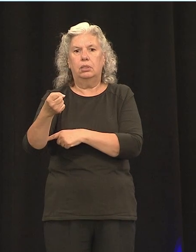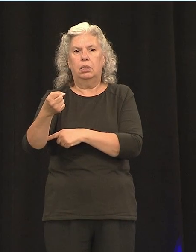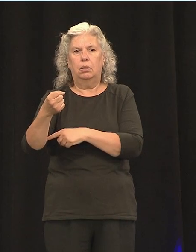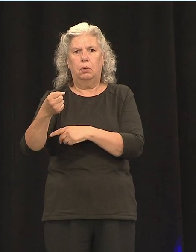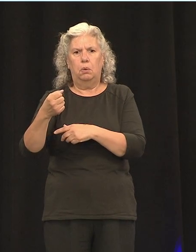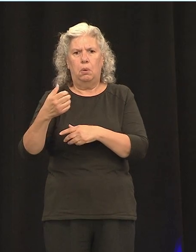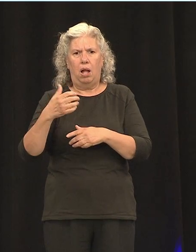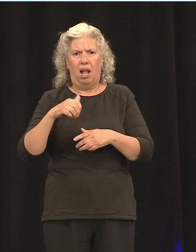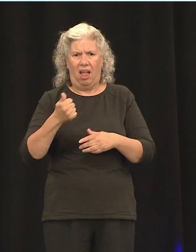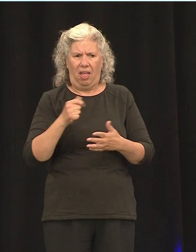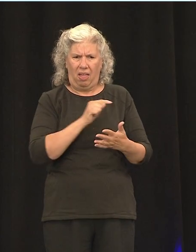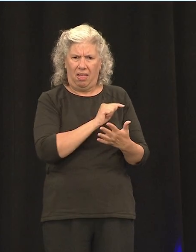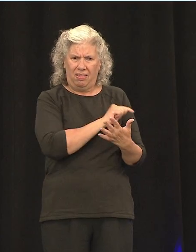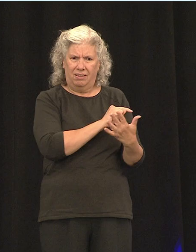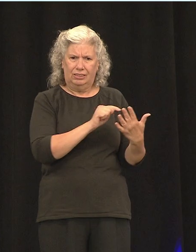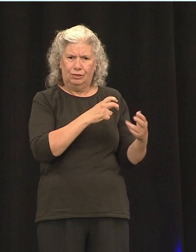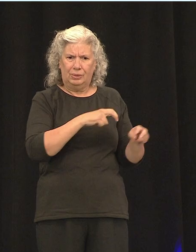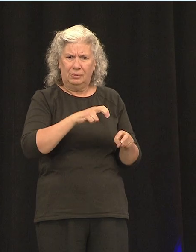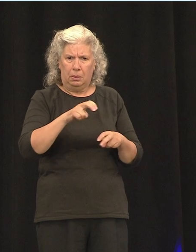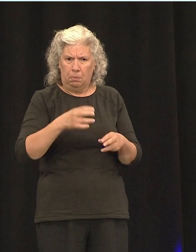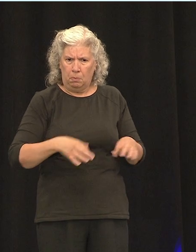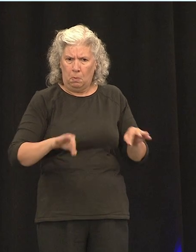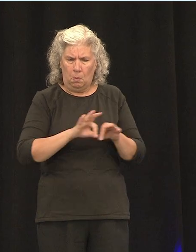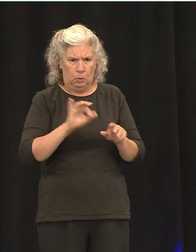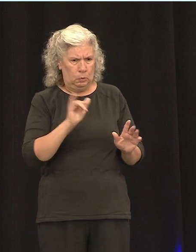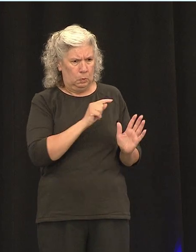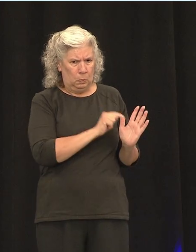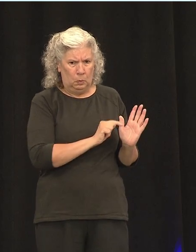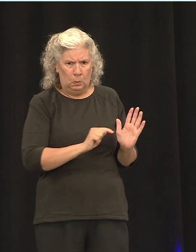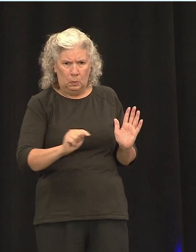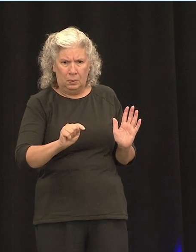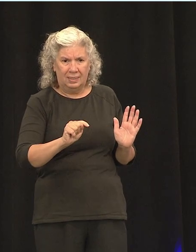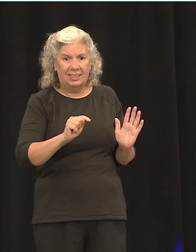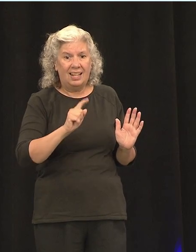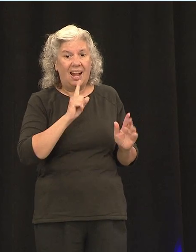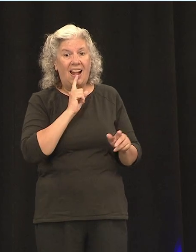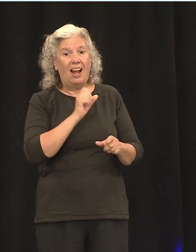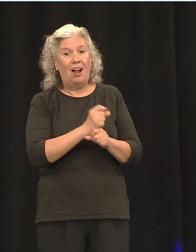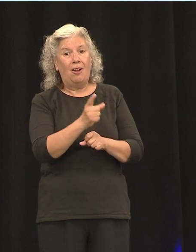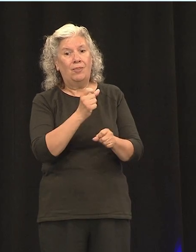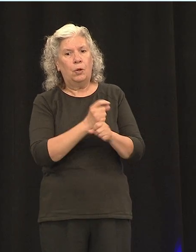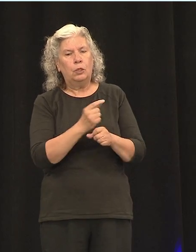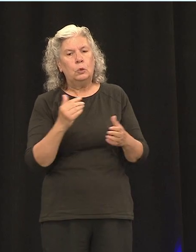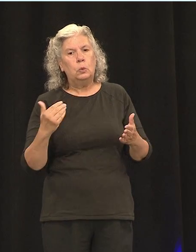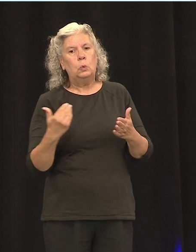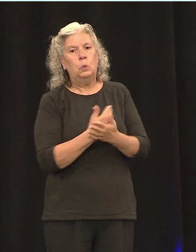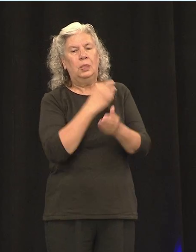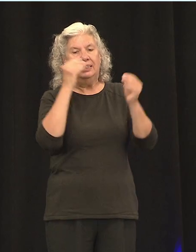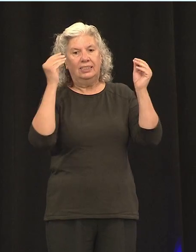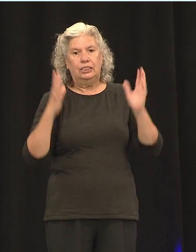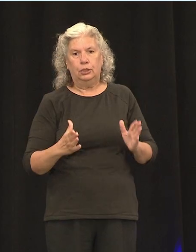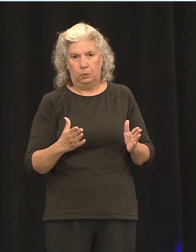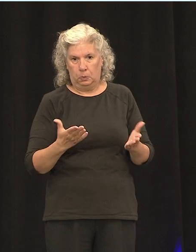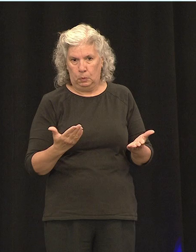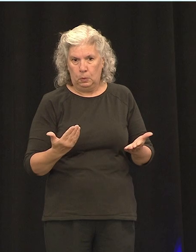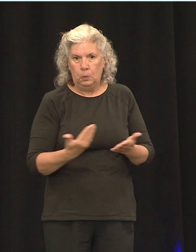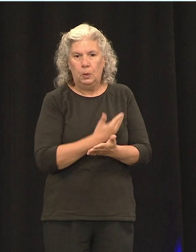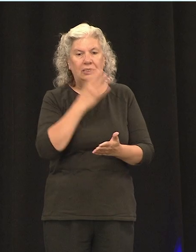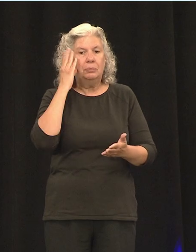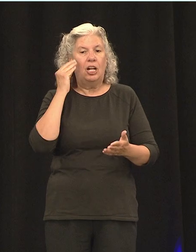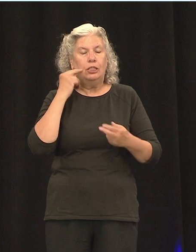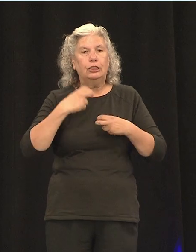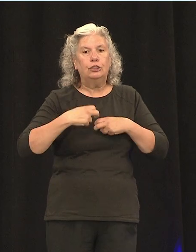too are each year you're starting with a new teacher. So that's a whole nother transition. Sometimes even having